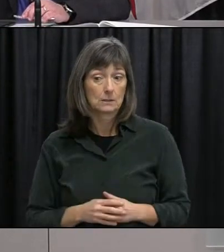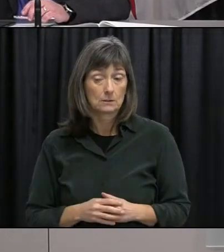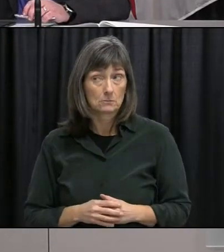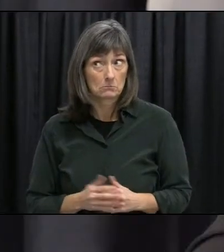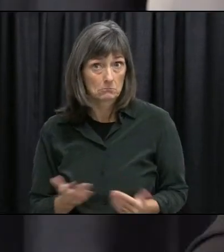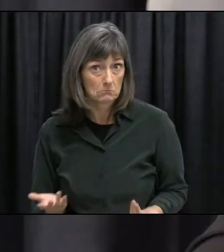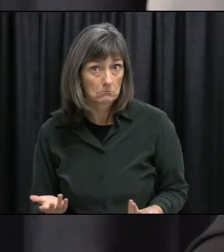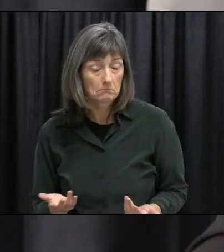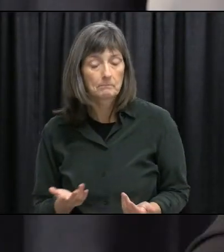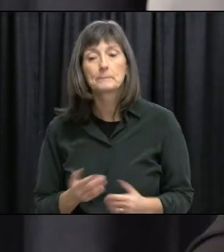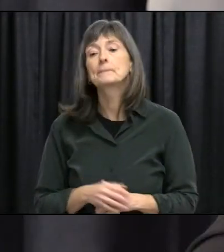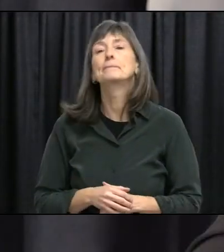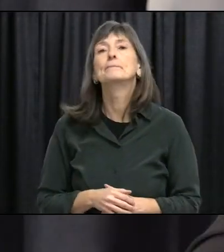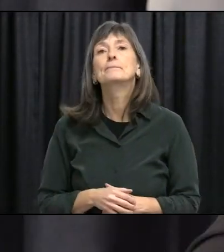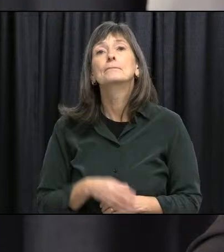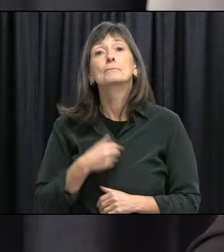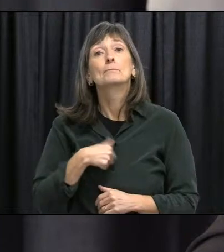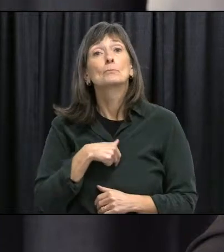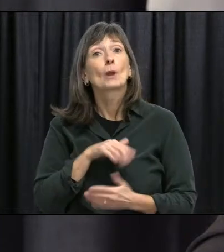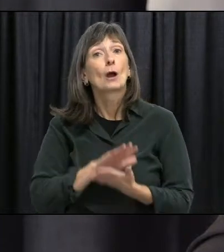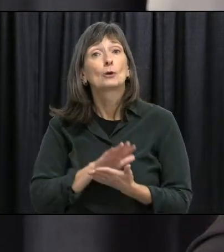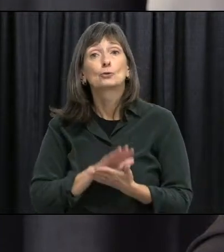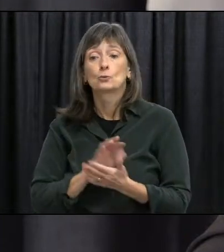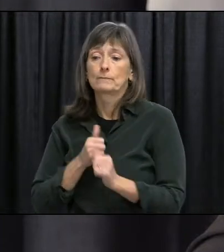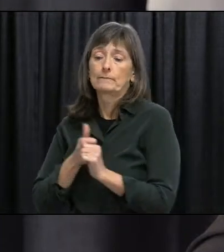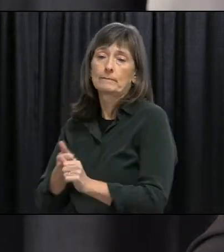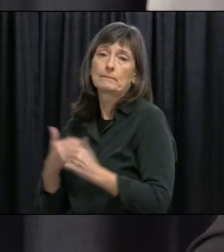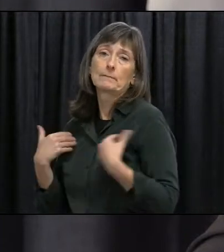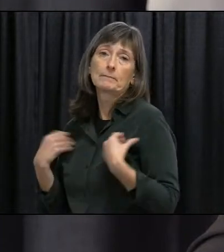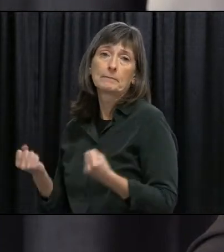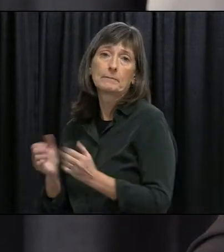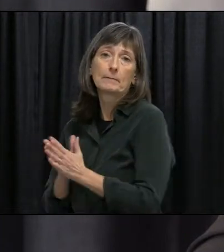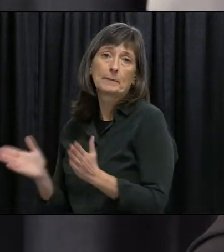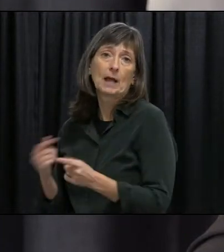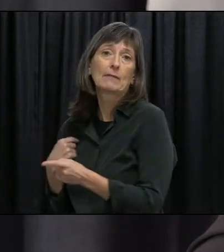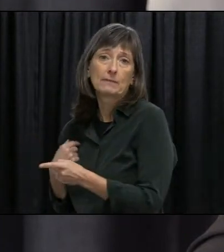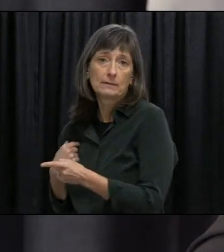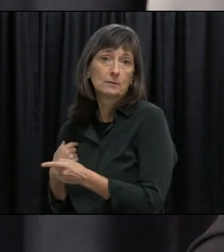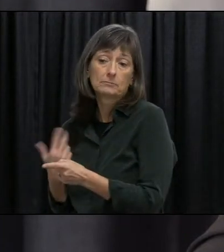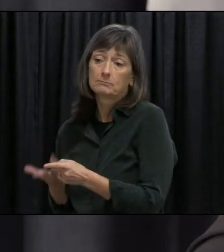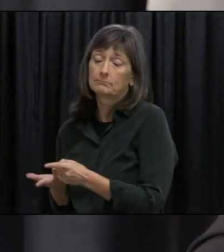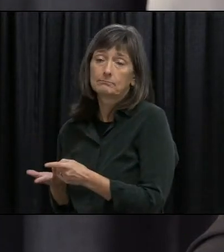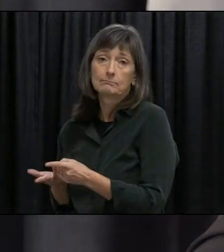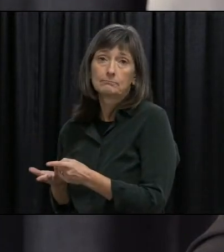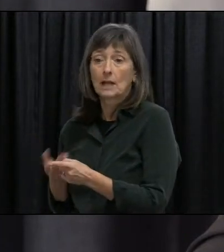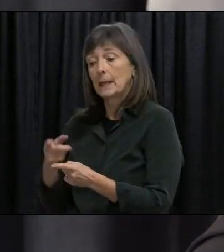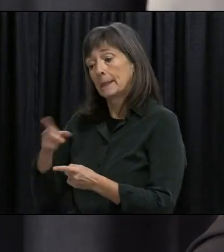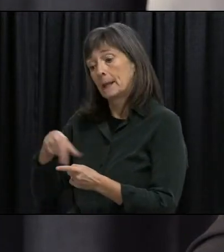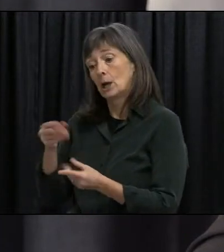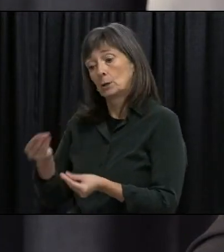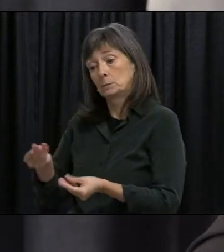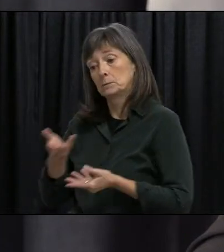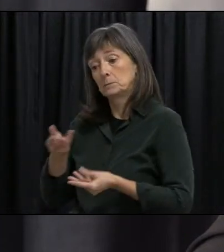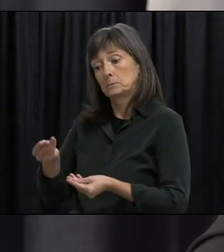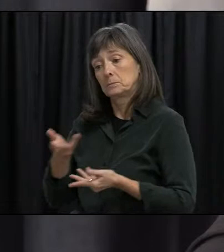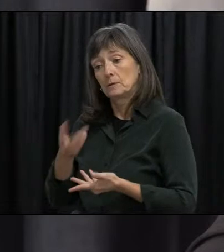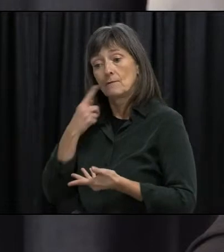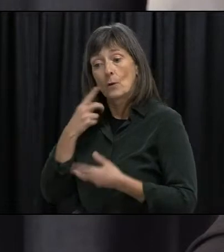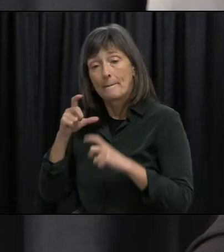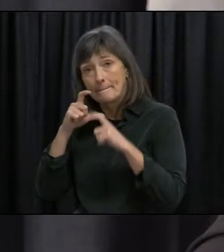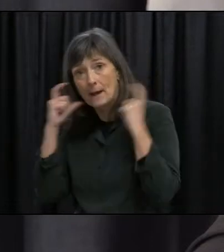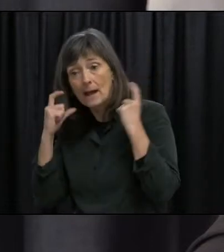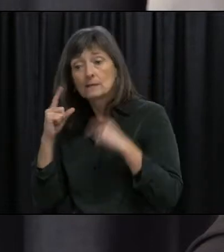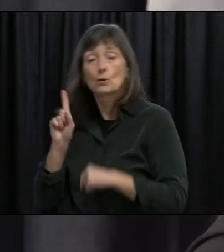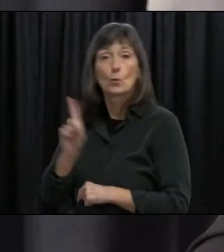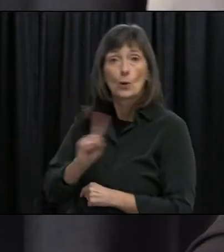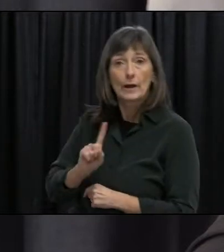Well, from a school perspective, we are following the advice of public health. So the public health directives with respect to mask wearing